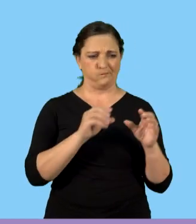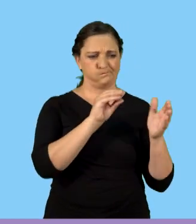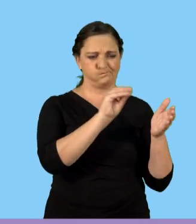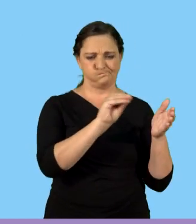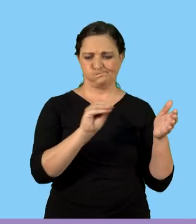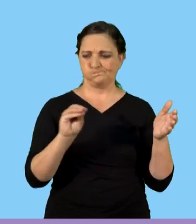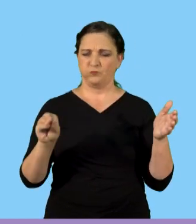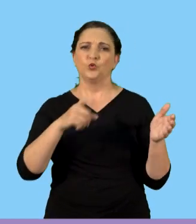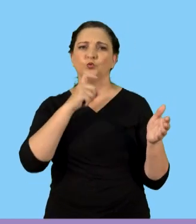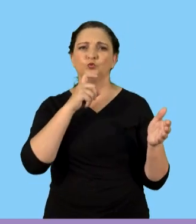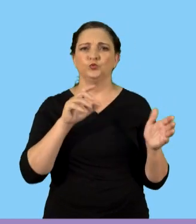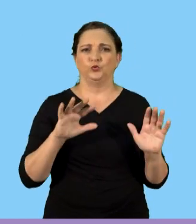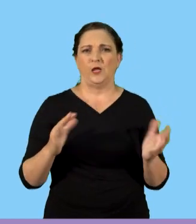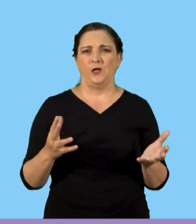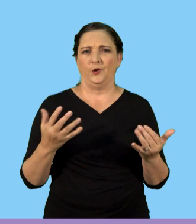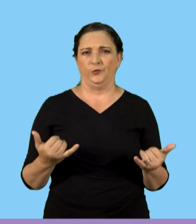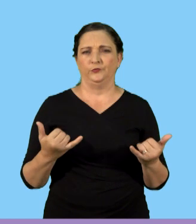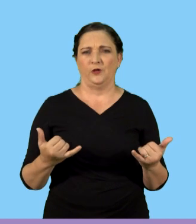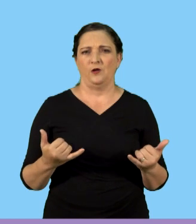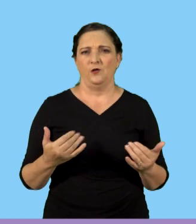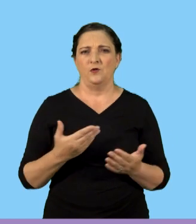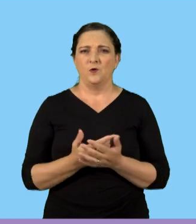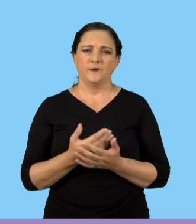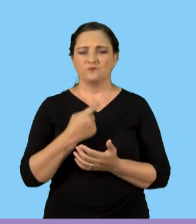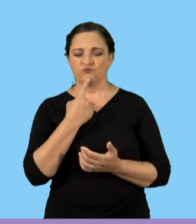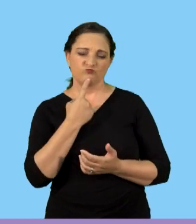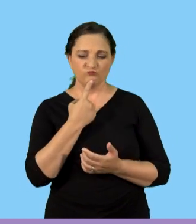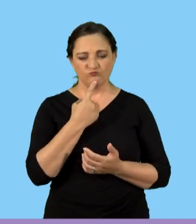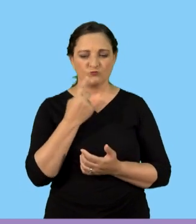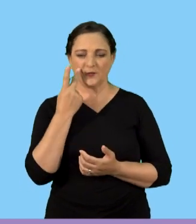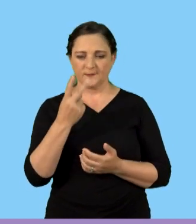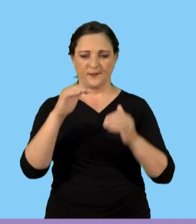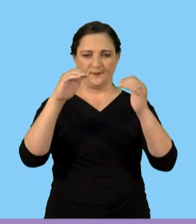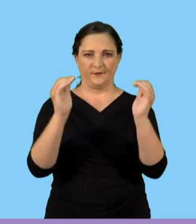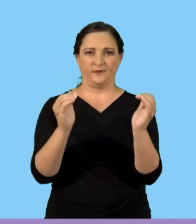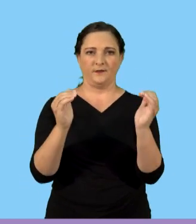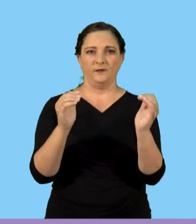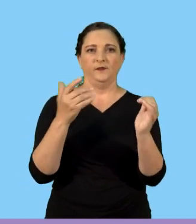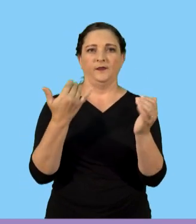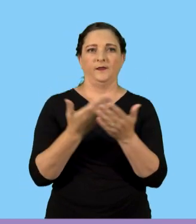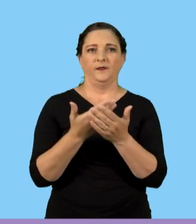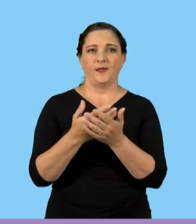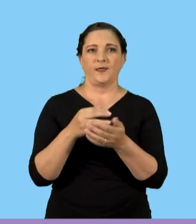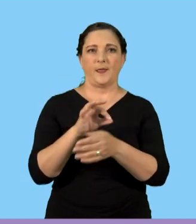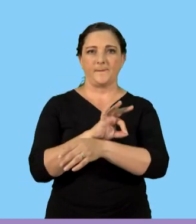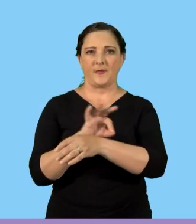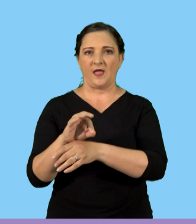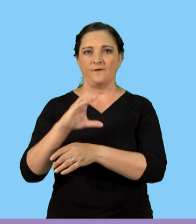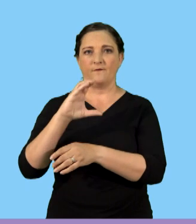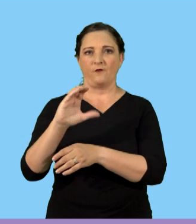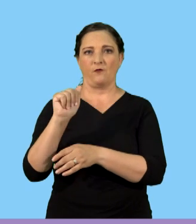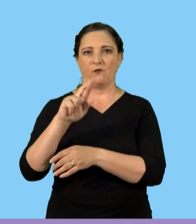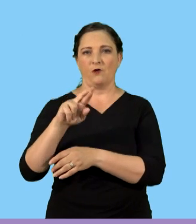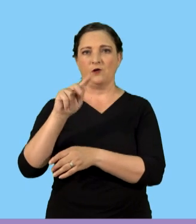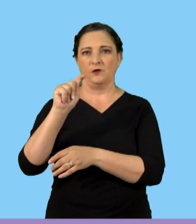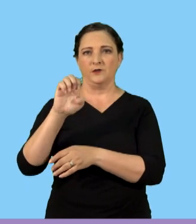use these values to now come up with our Cartesian plane? Firstly, we need the ordered